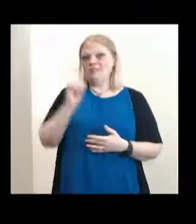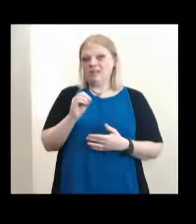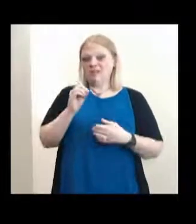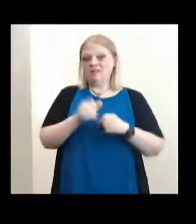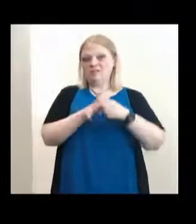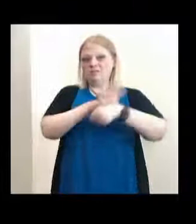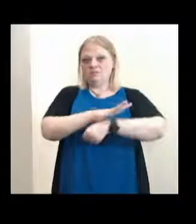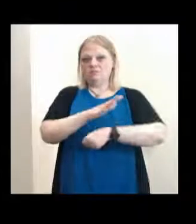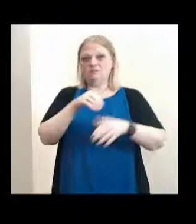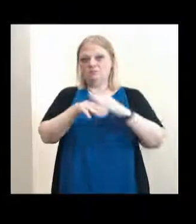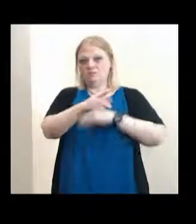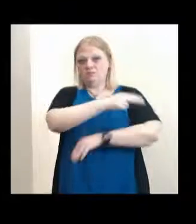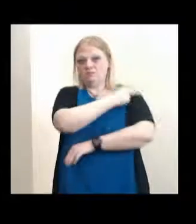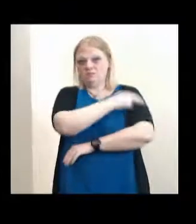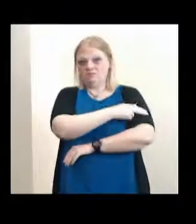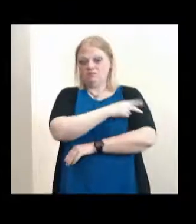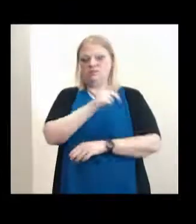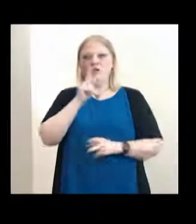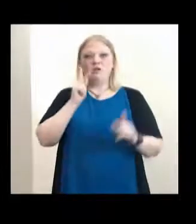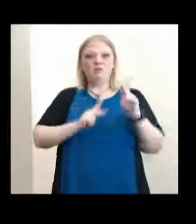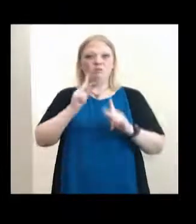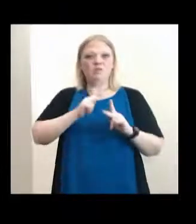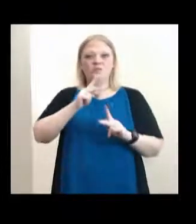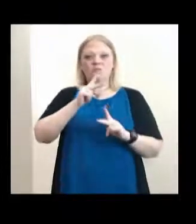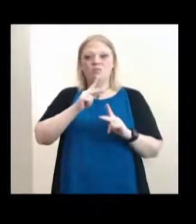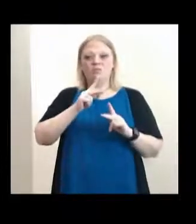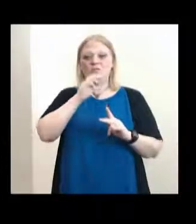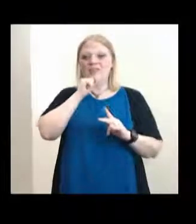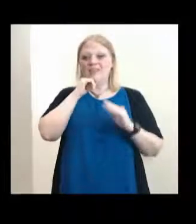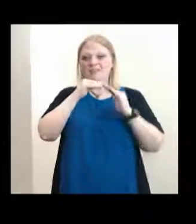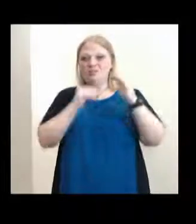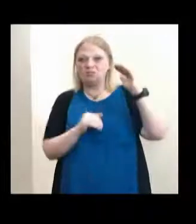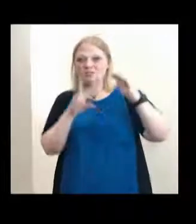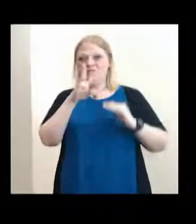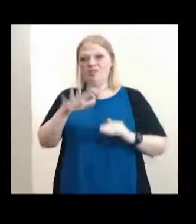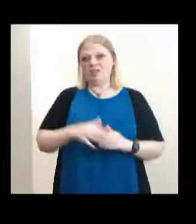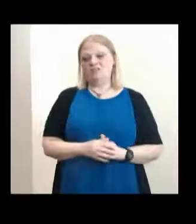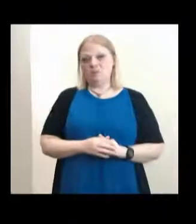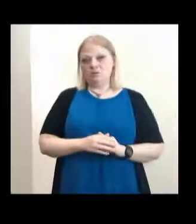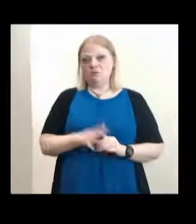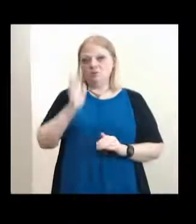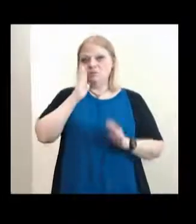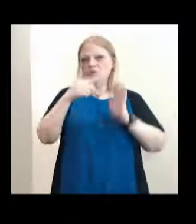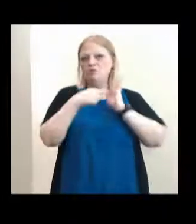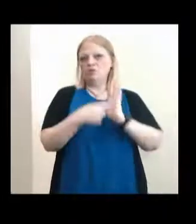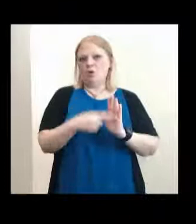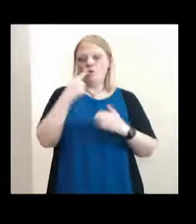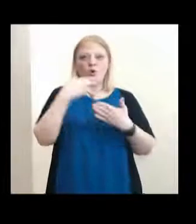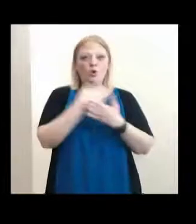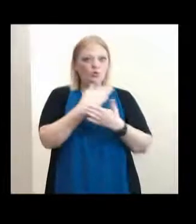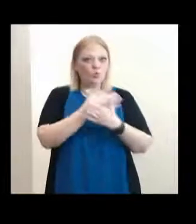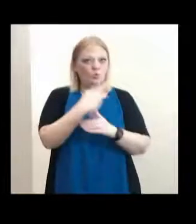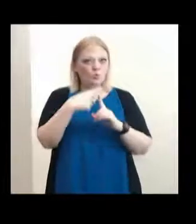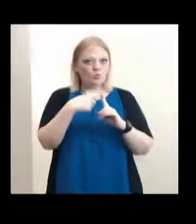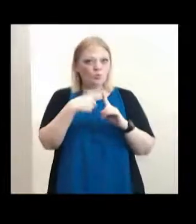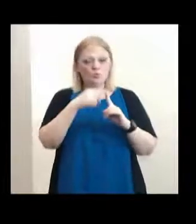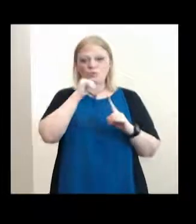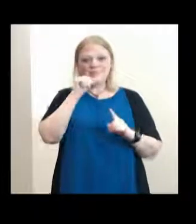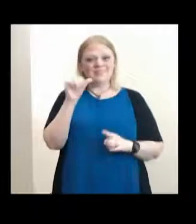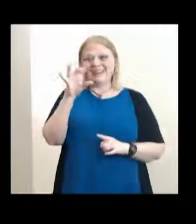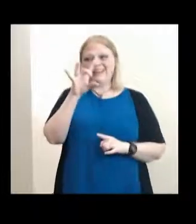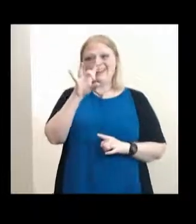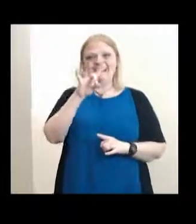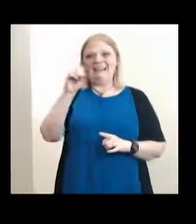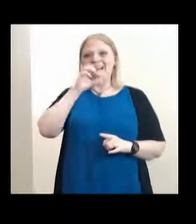COVID-19 hospitalizations are individuals under the age of 65. As we will show you, for new cases, it's not the 80 and